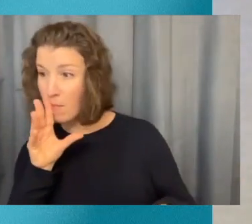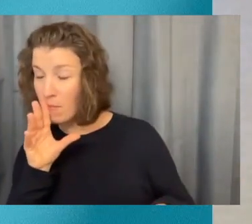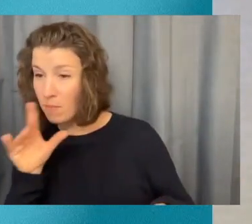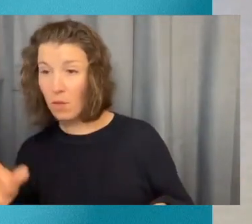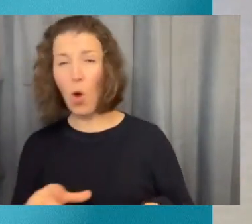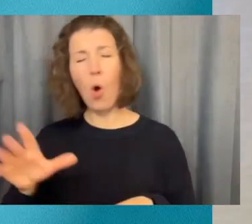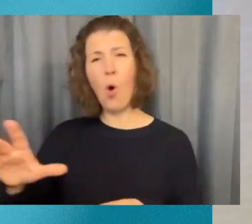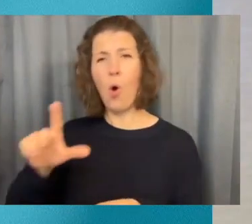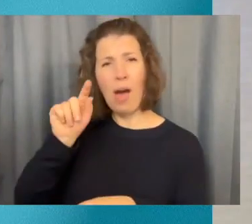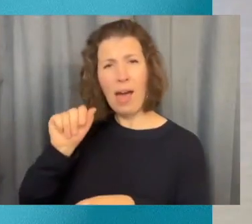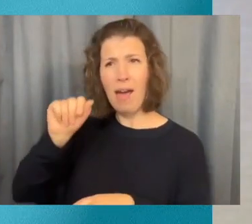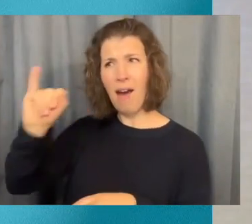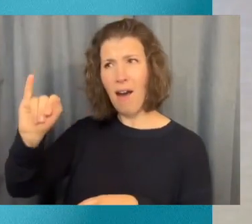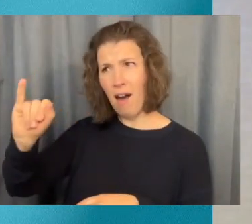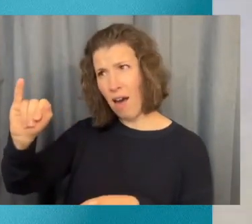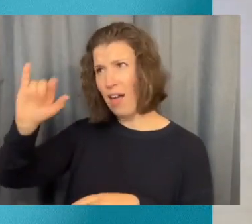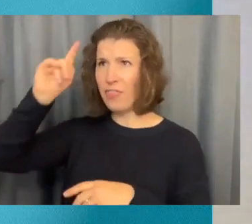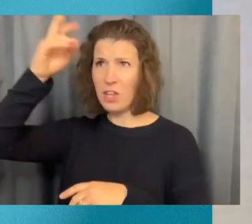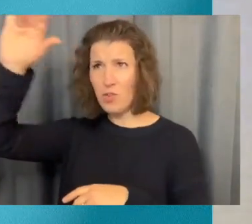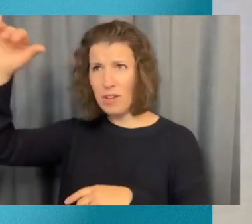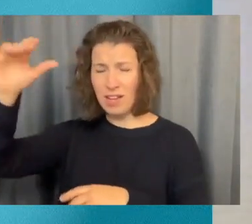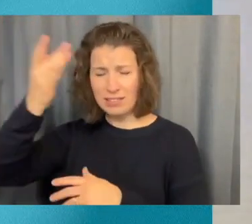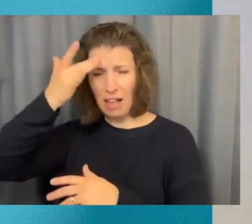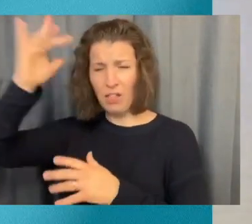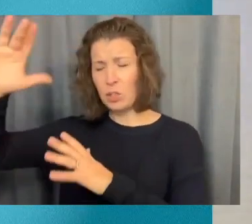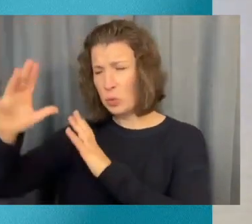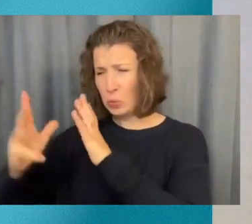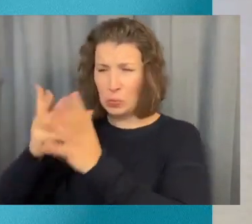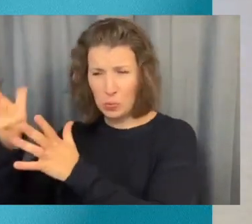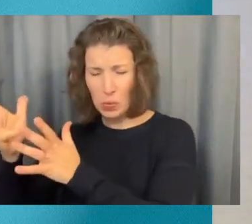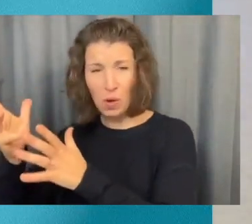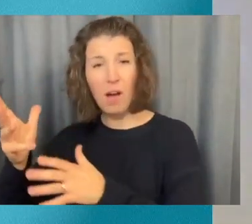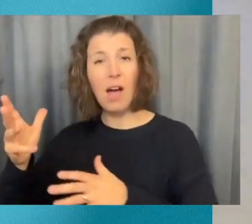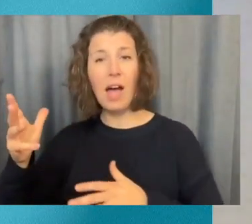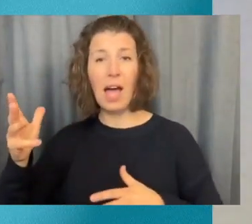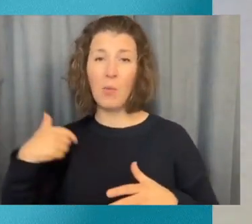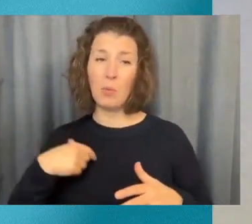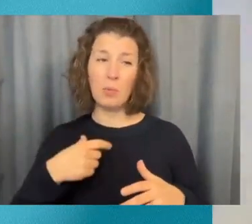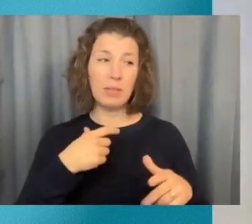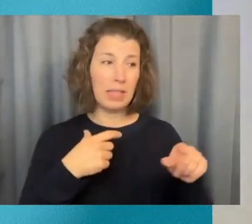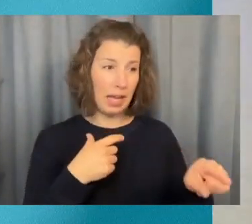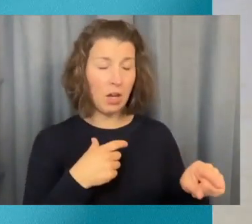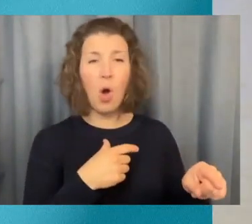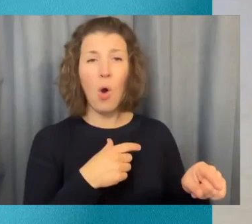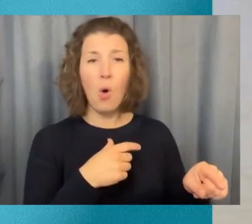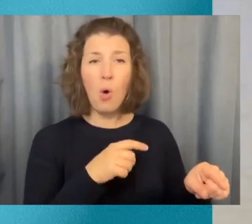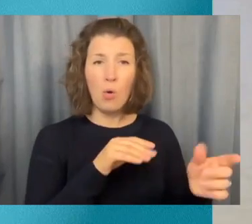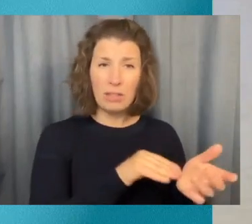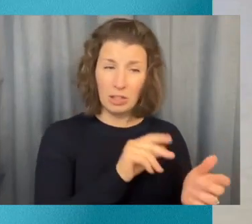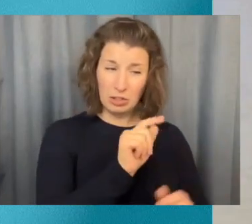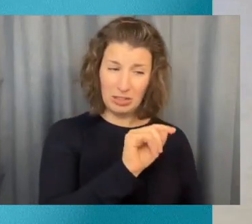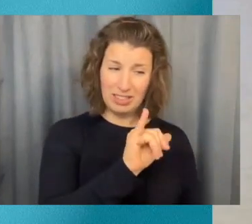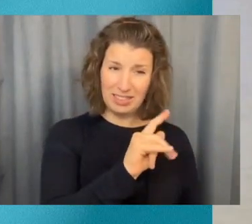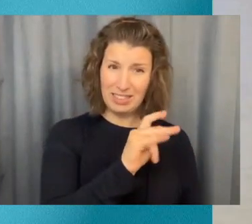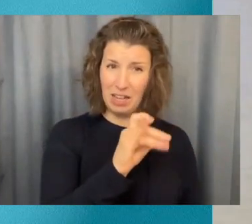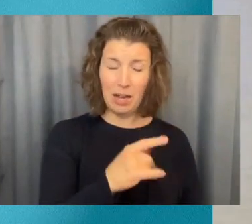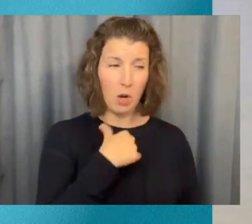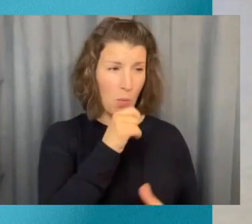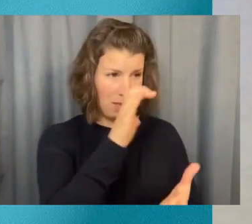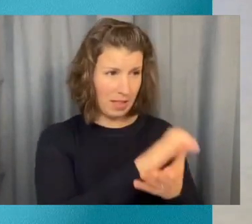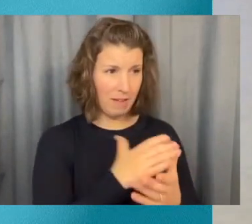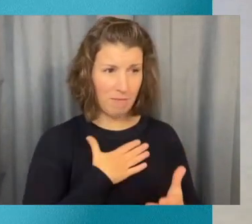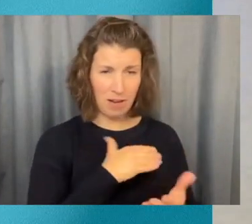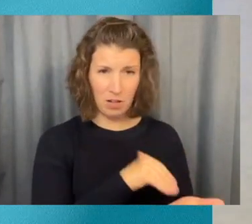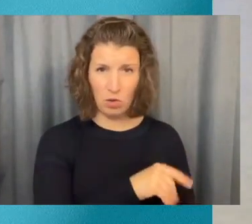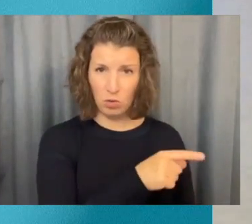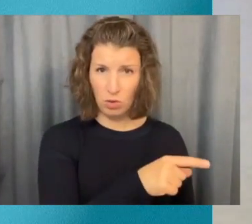and people looking at us and all the rest of this crazy stuff. And we're looking at Dr. TikTok and I don't believe my doctor. But the truth of the matter is, the nice thing about health systems that they're